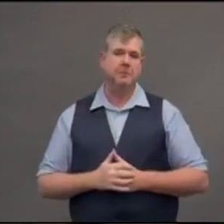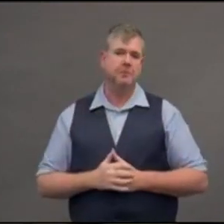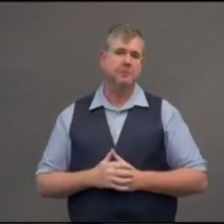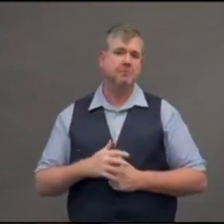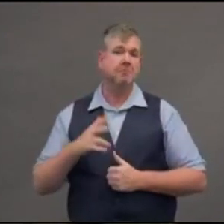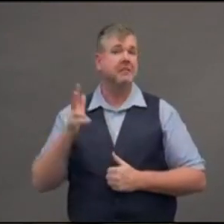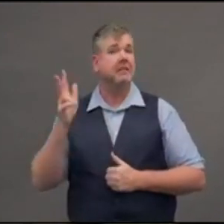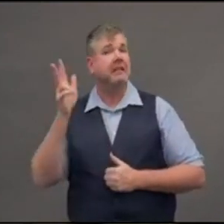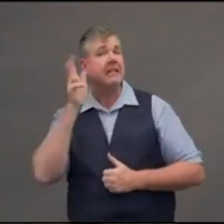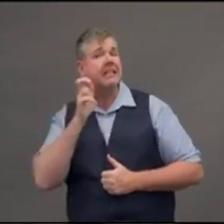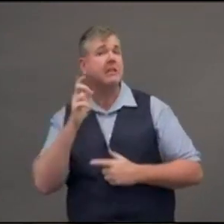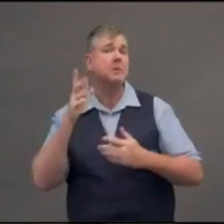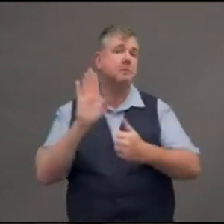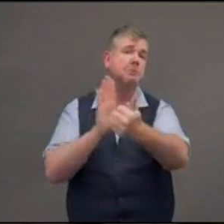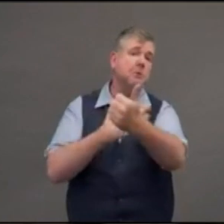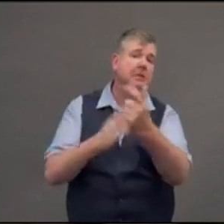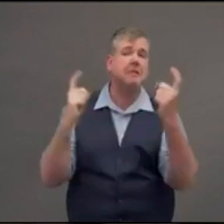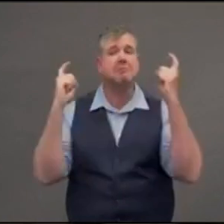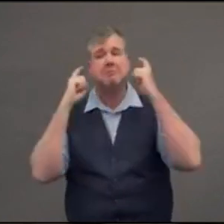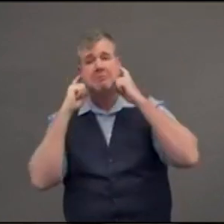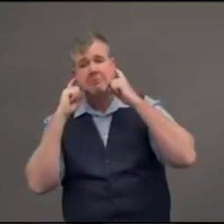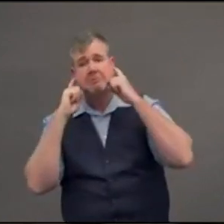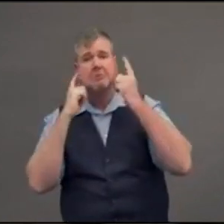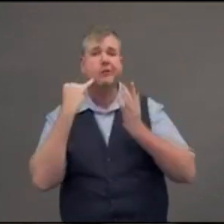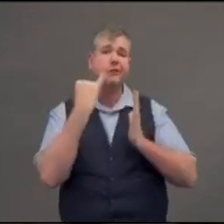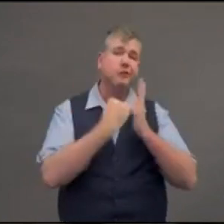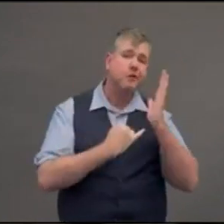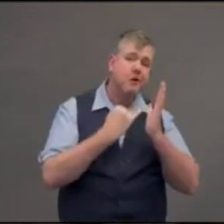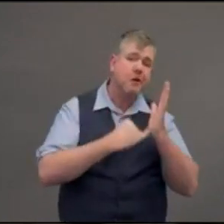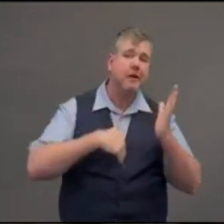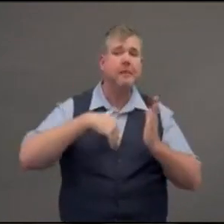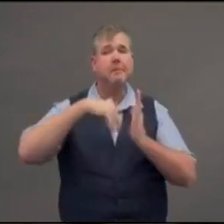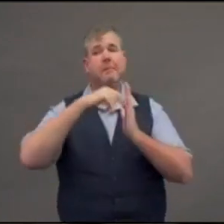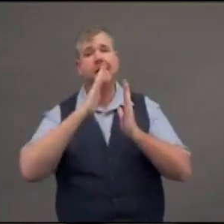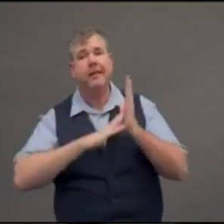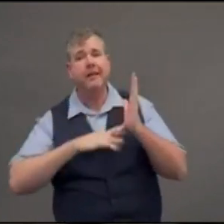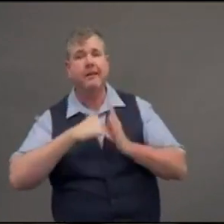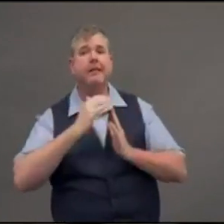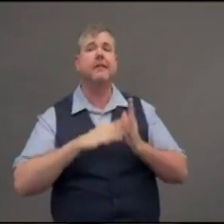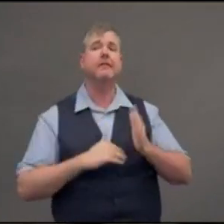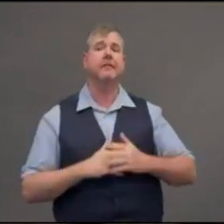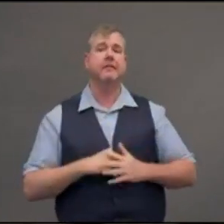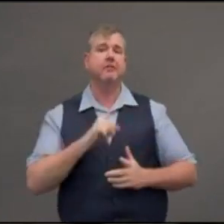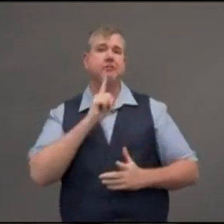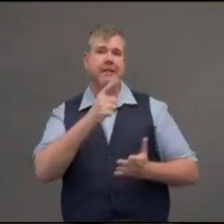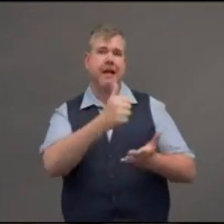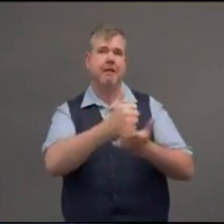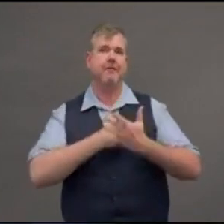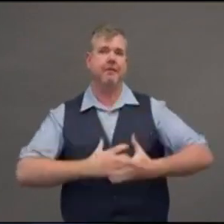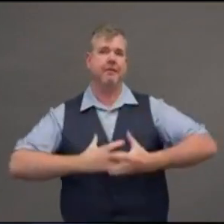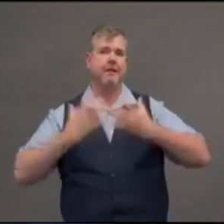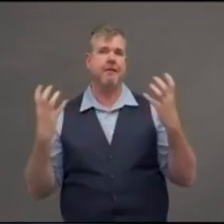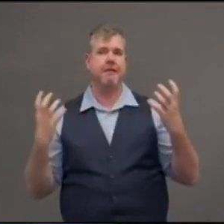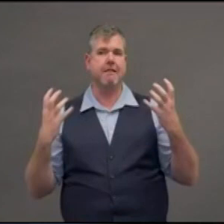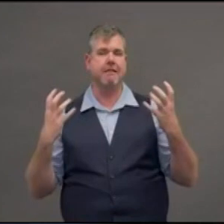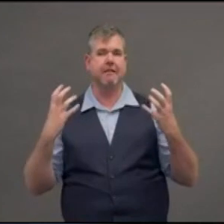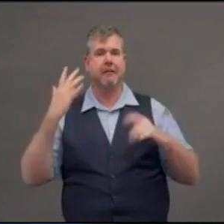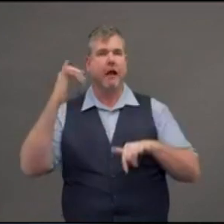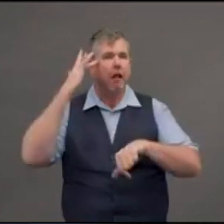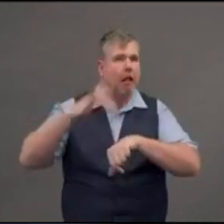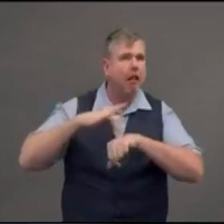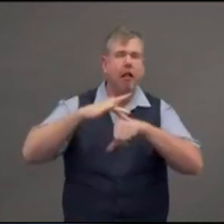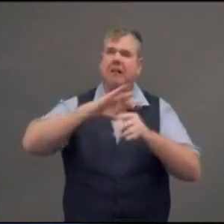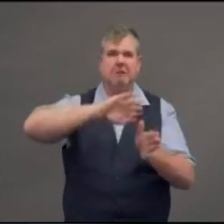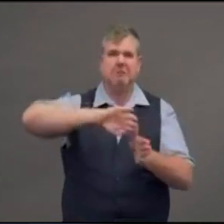painting. A lot of that takes my mind off what's going on. in the world. So how are you staying in touch with